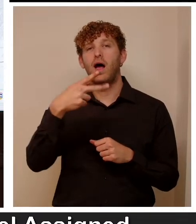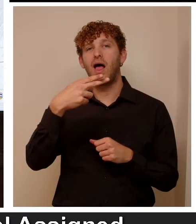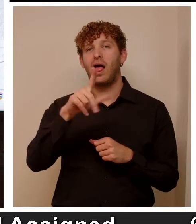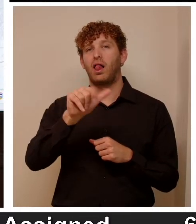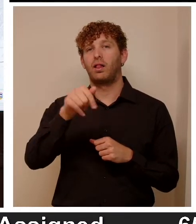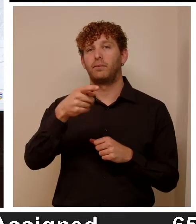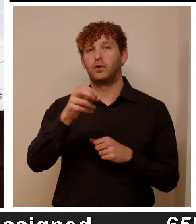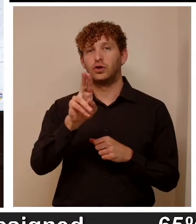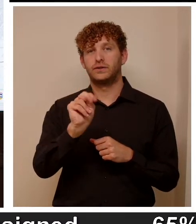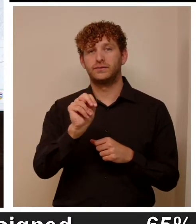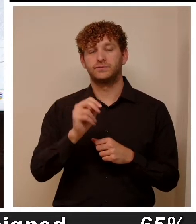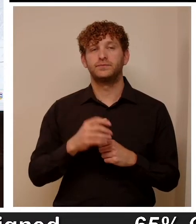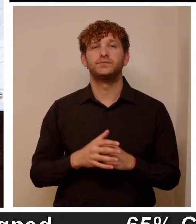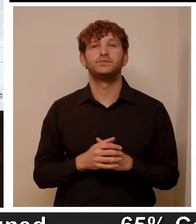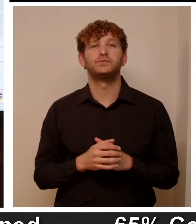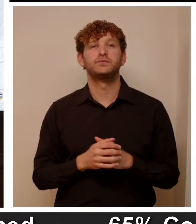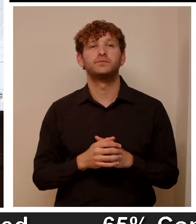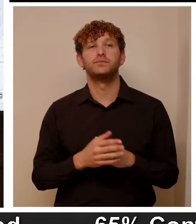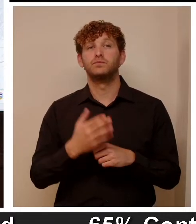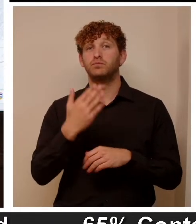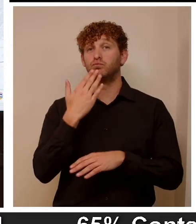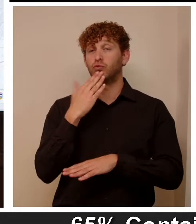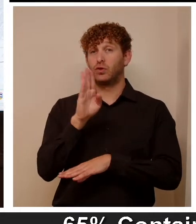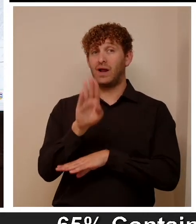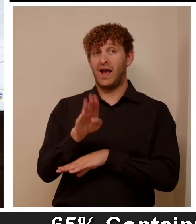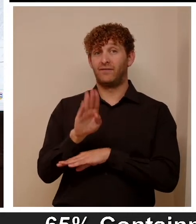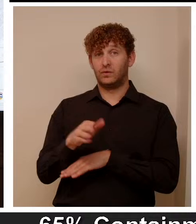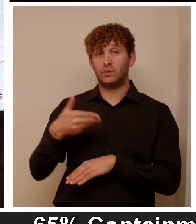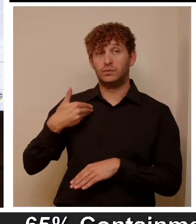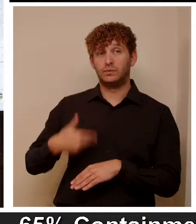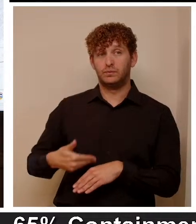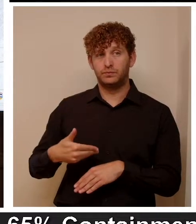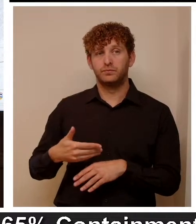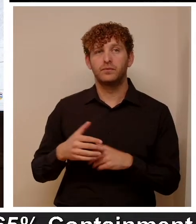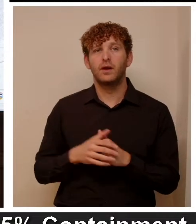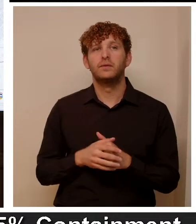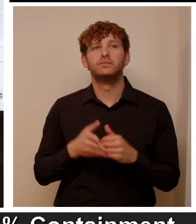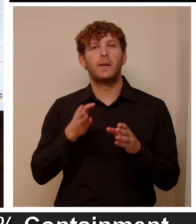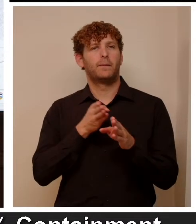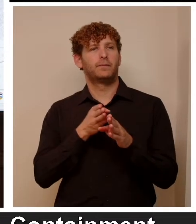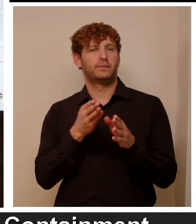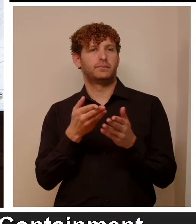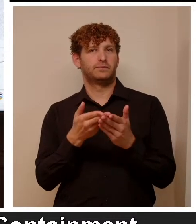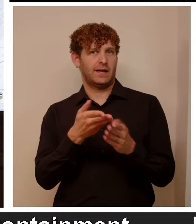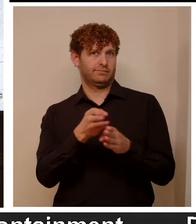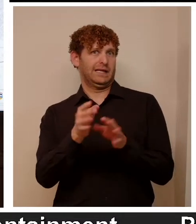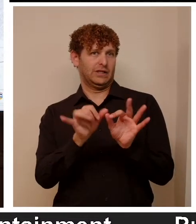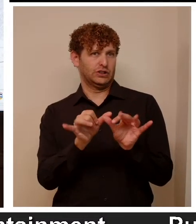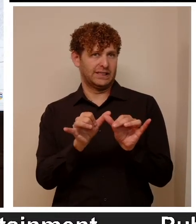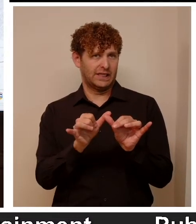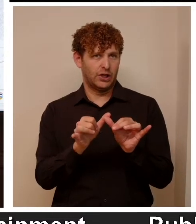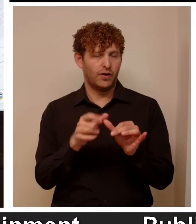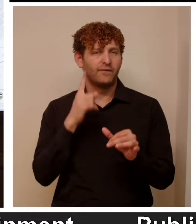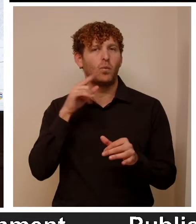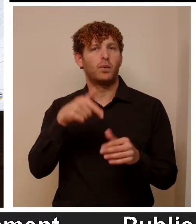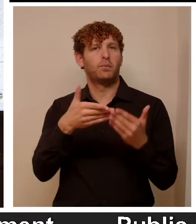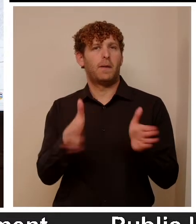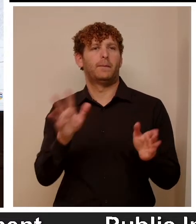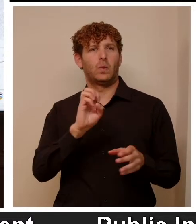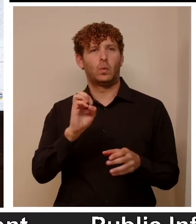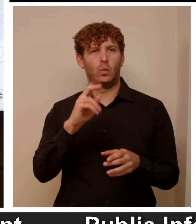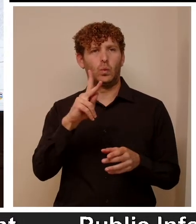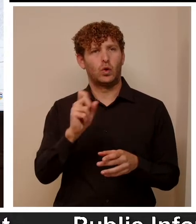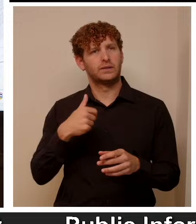Good afternoon. Yona Halpern. I'm a principal engineer with LA County Public Works. LA County is committed to working with residents and